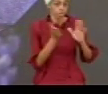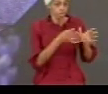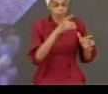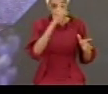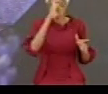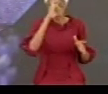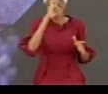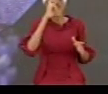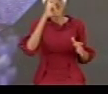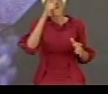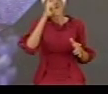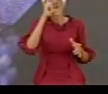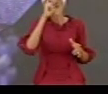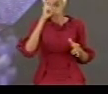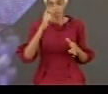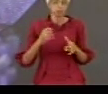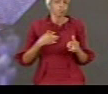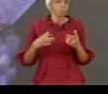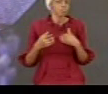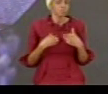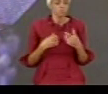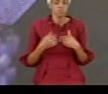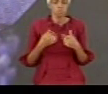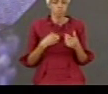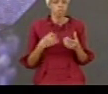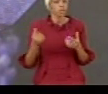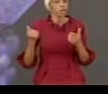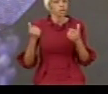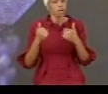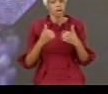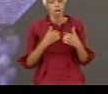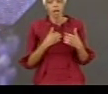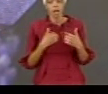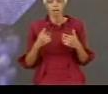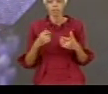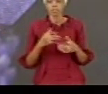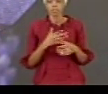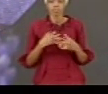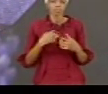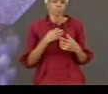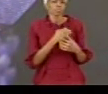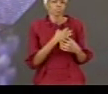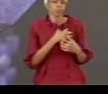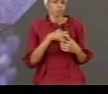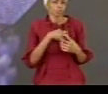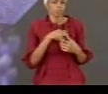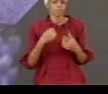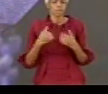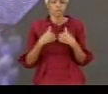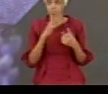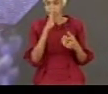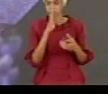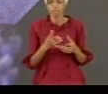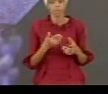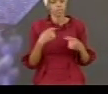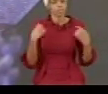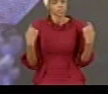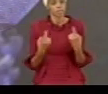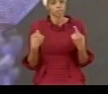and grudging was their peculiar and easily besetting sin. And we are learning all